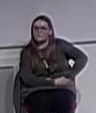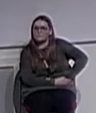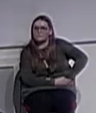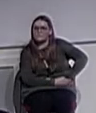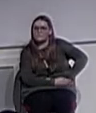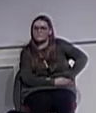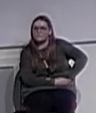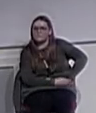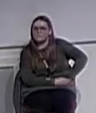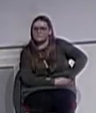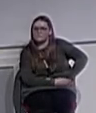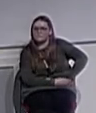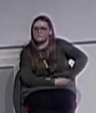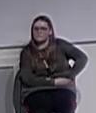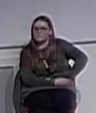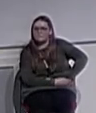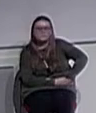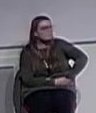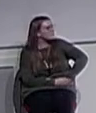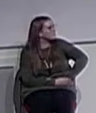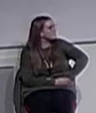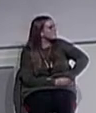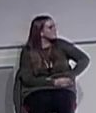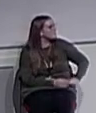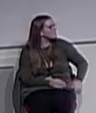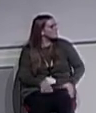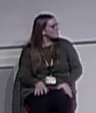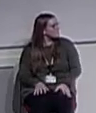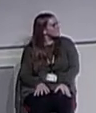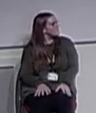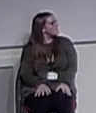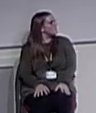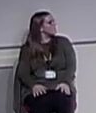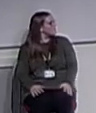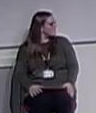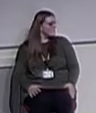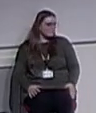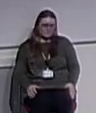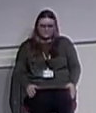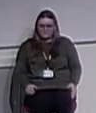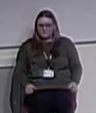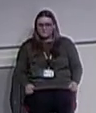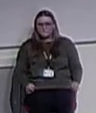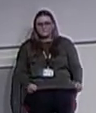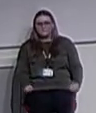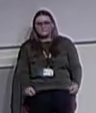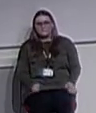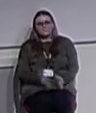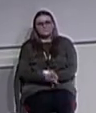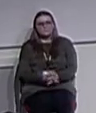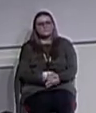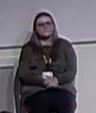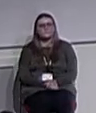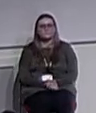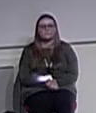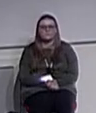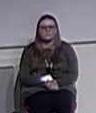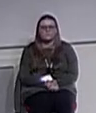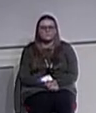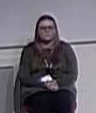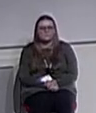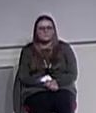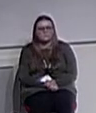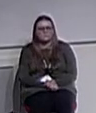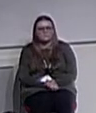which treatment is needed. It is important that the correct tests are available that can identify which individuals fit into which groups, depending on their